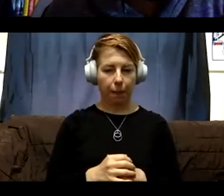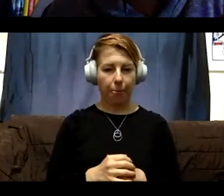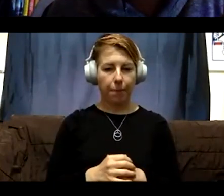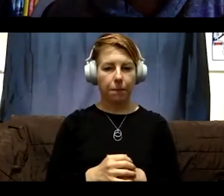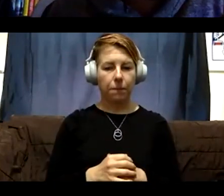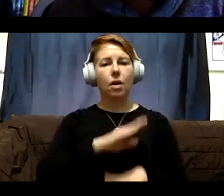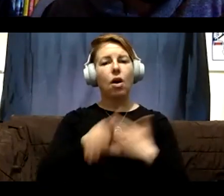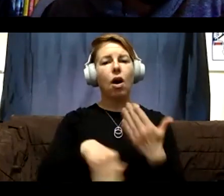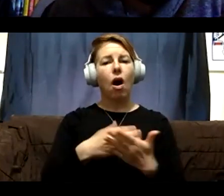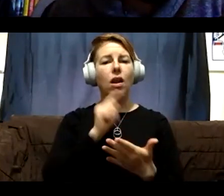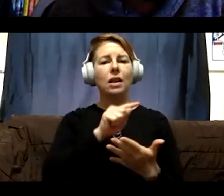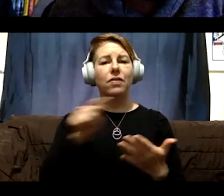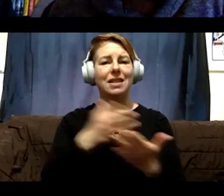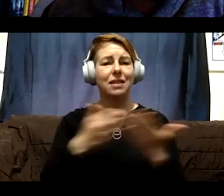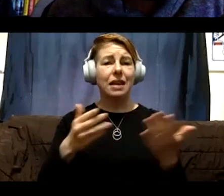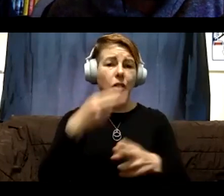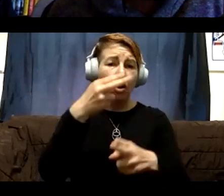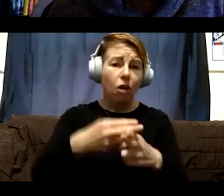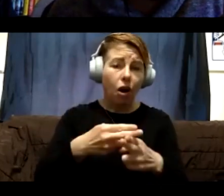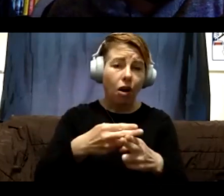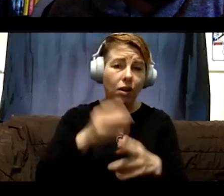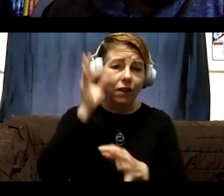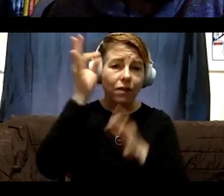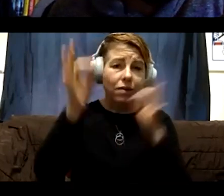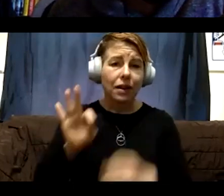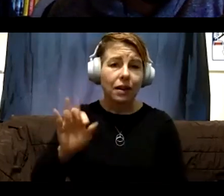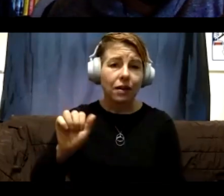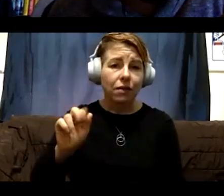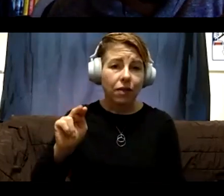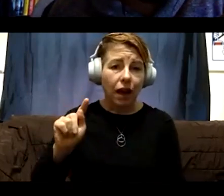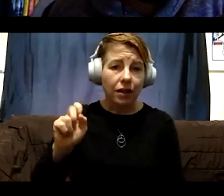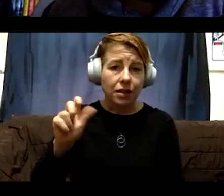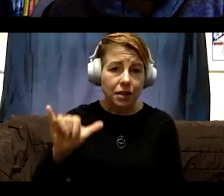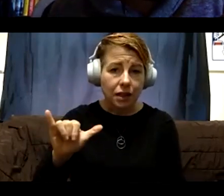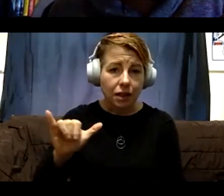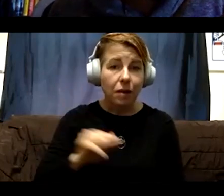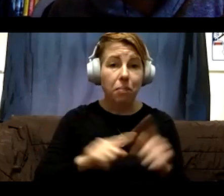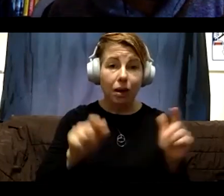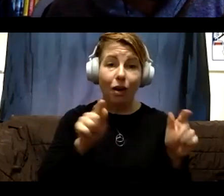these things can be read as fantasy, and all of them can be read as true.